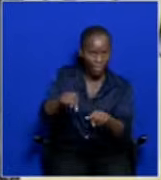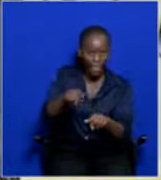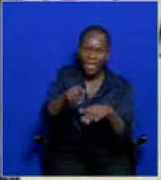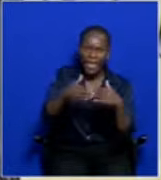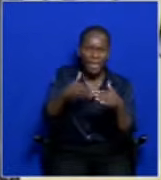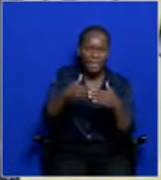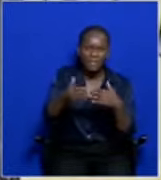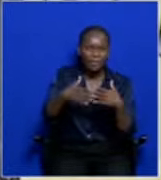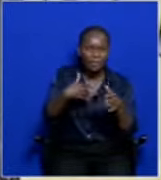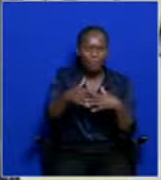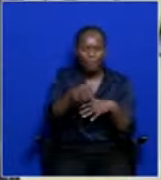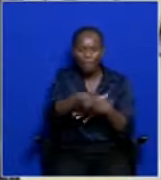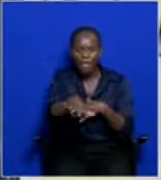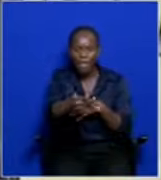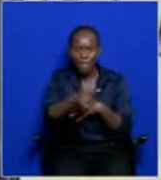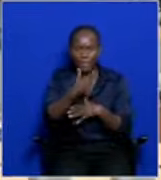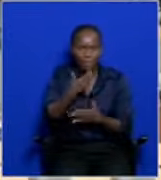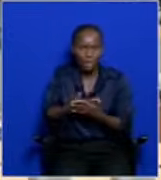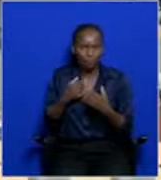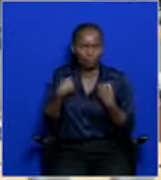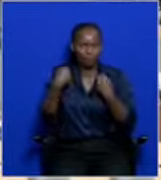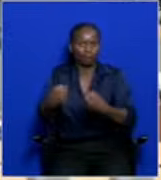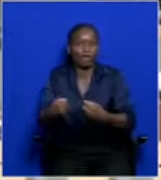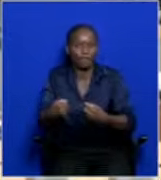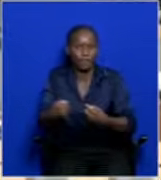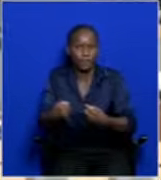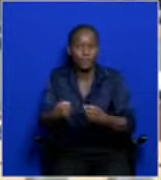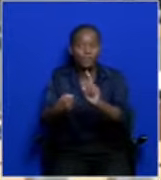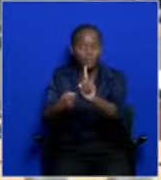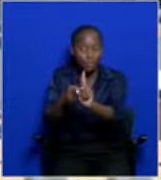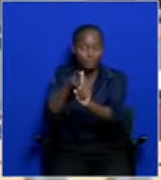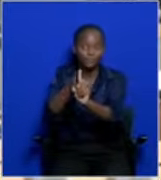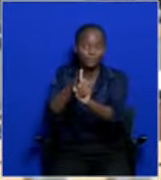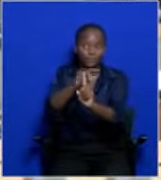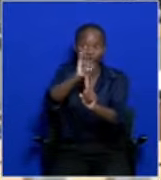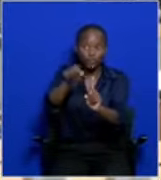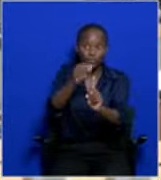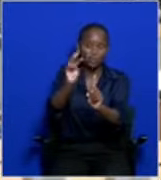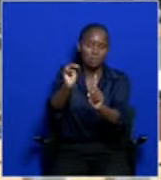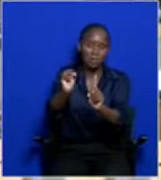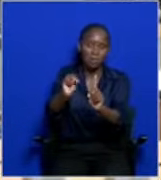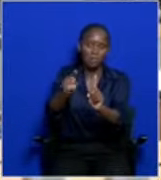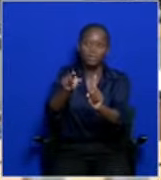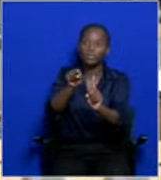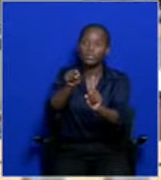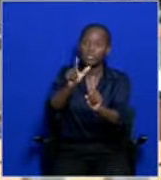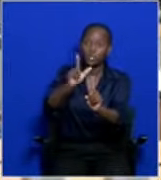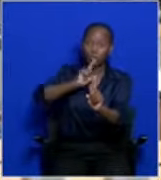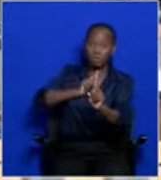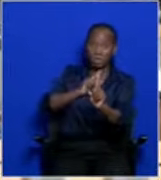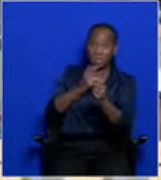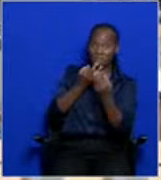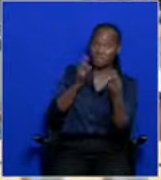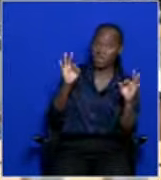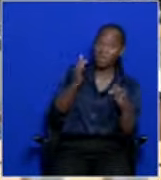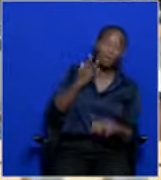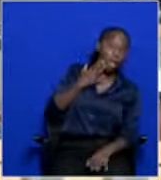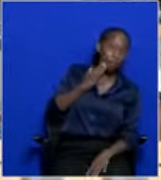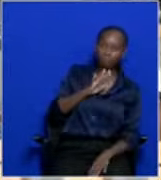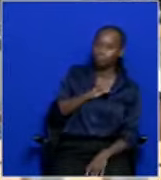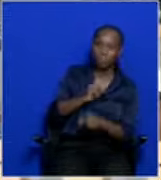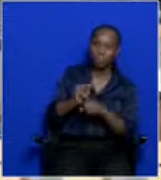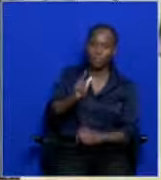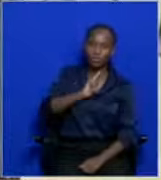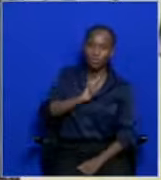Unfortunately, he didn't tell me when he's free, but he wrote a statement, a small statement